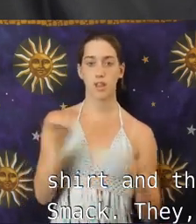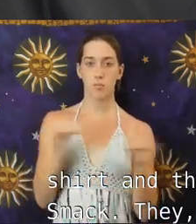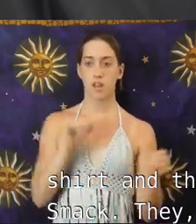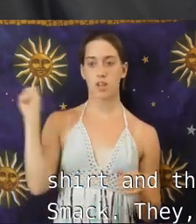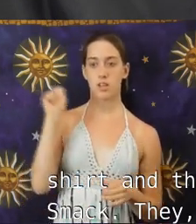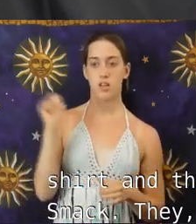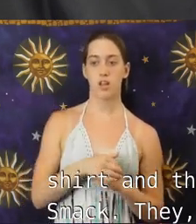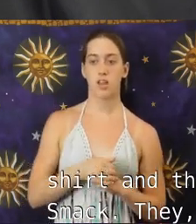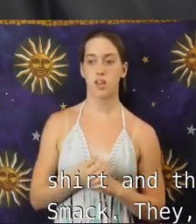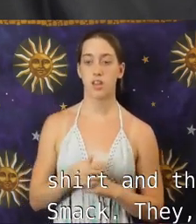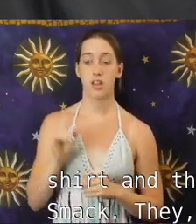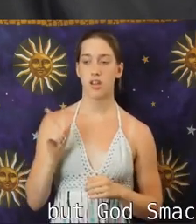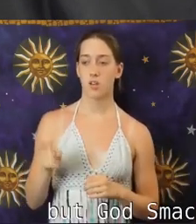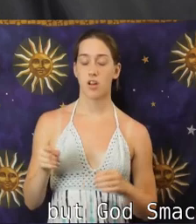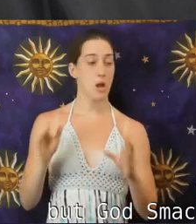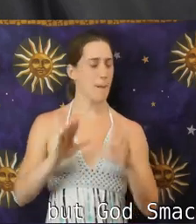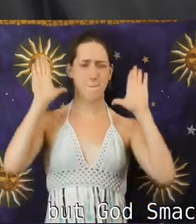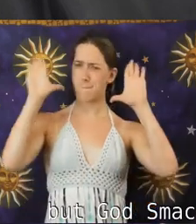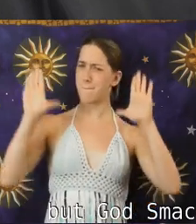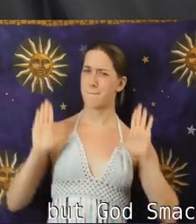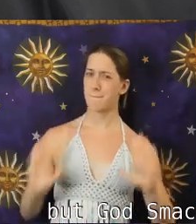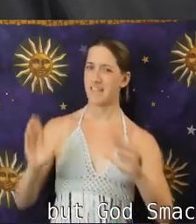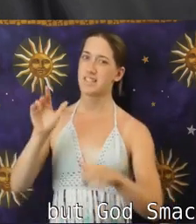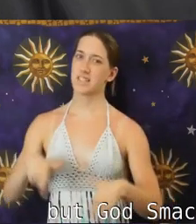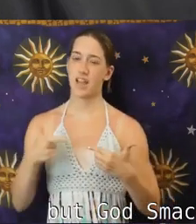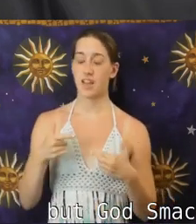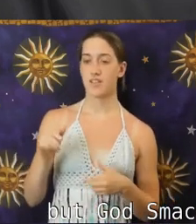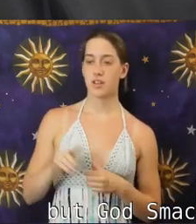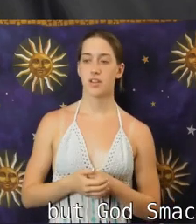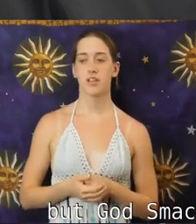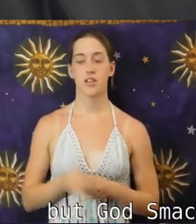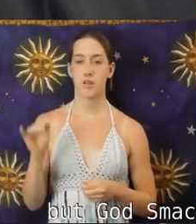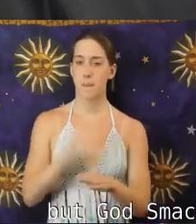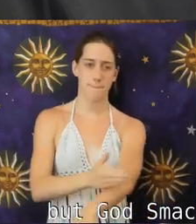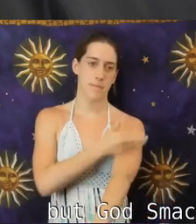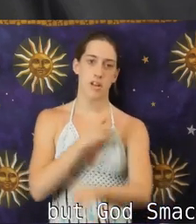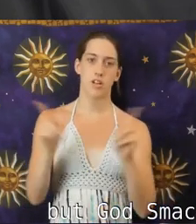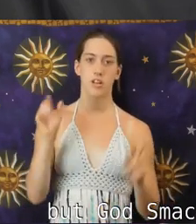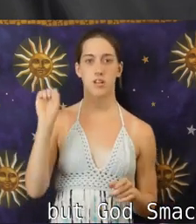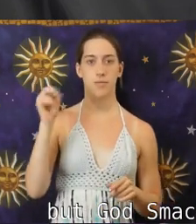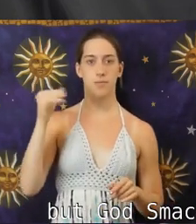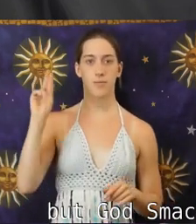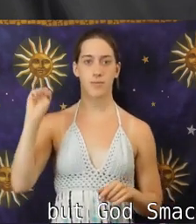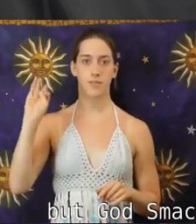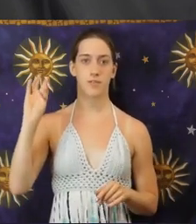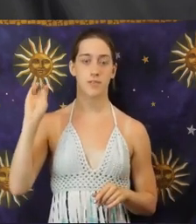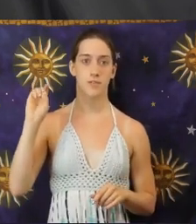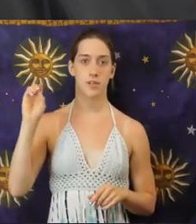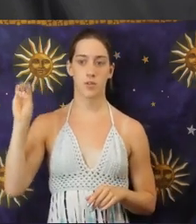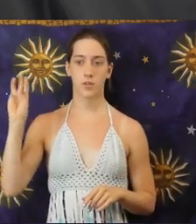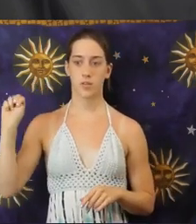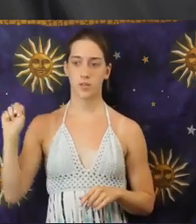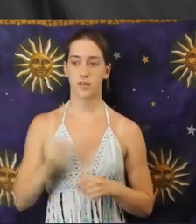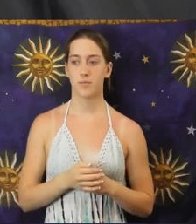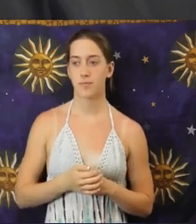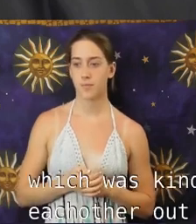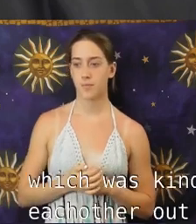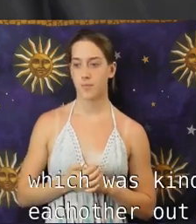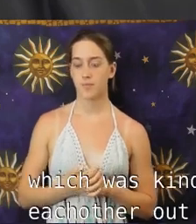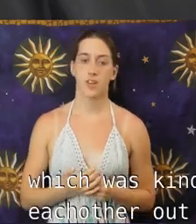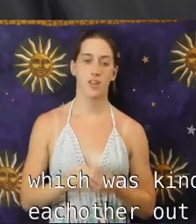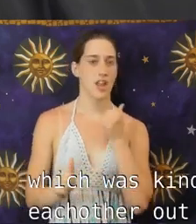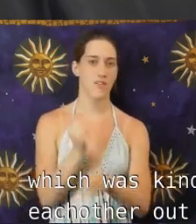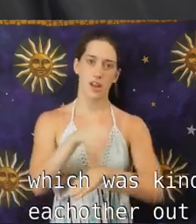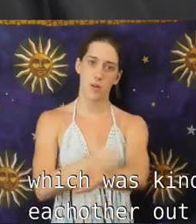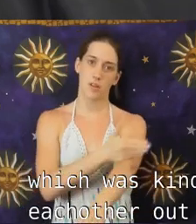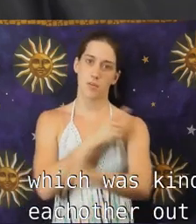I thought Shinedown was good live, but Godsmack just kind of blew them out of the water. Which that's